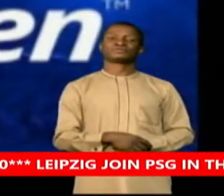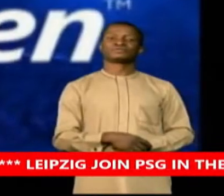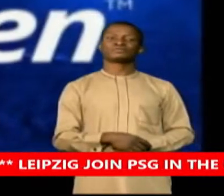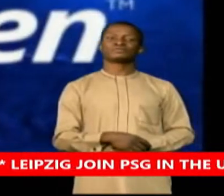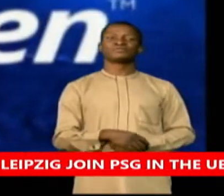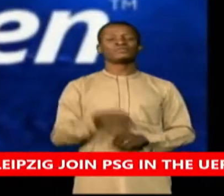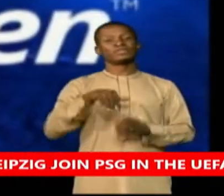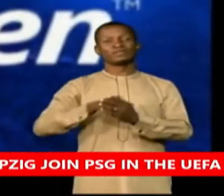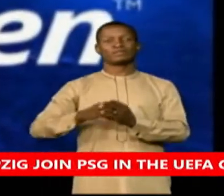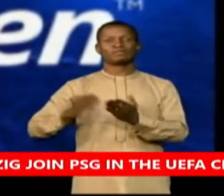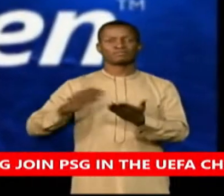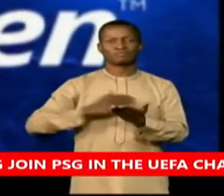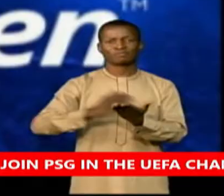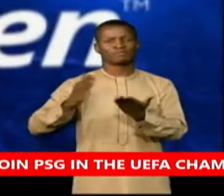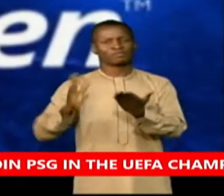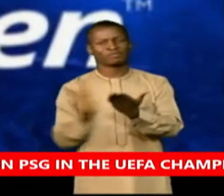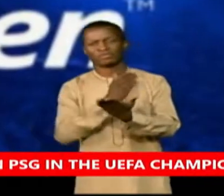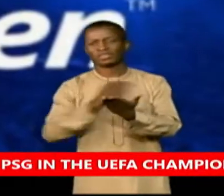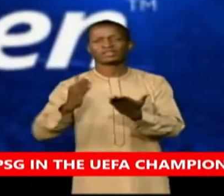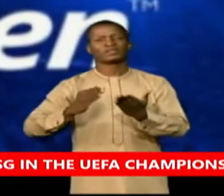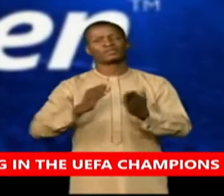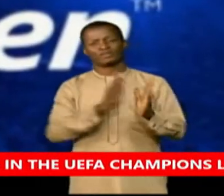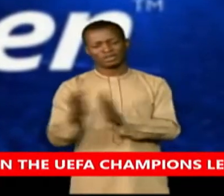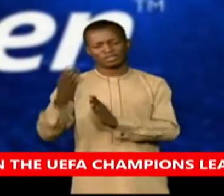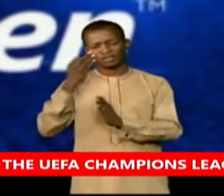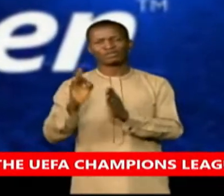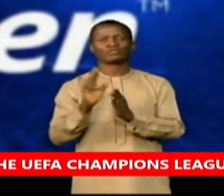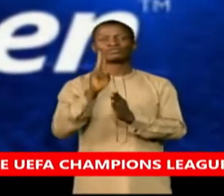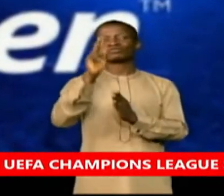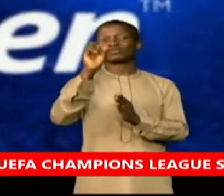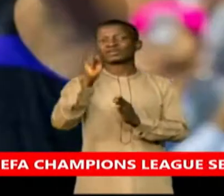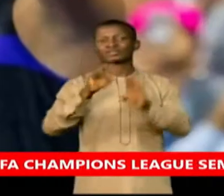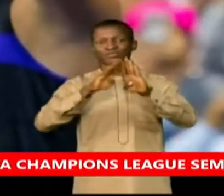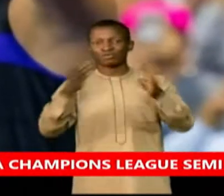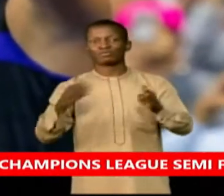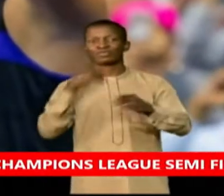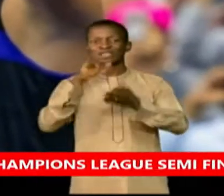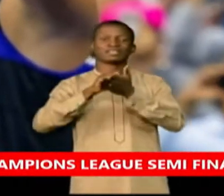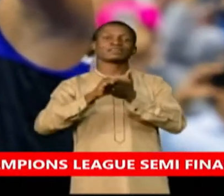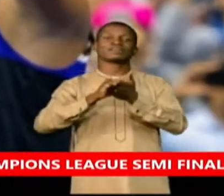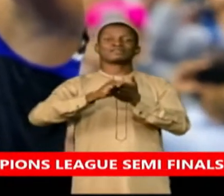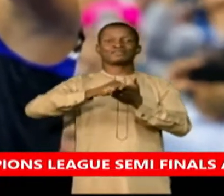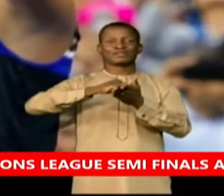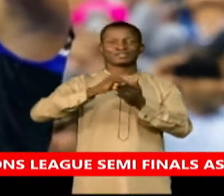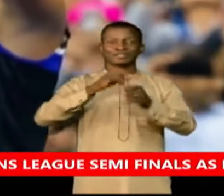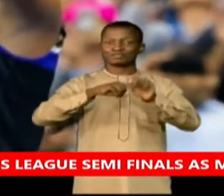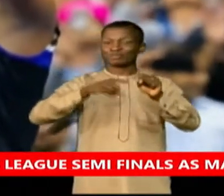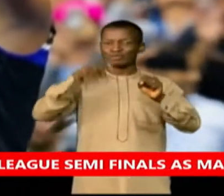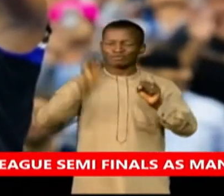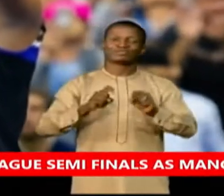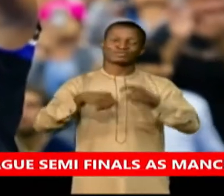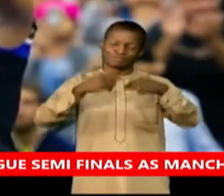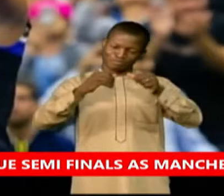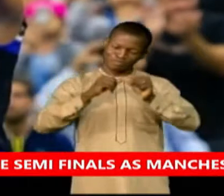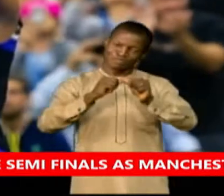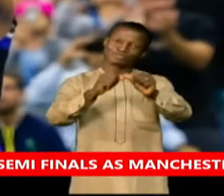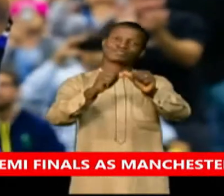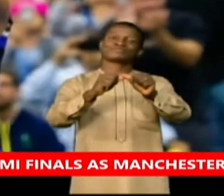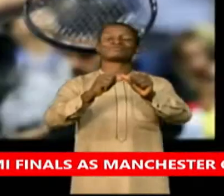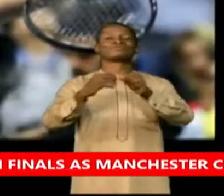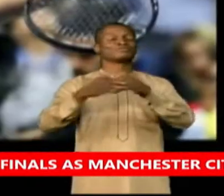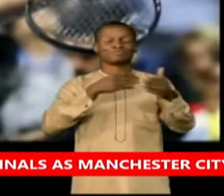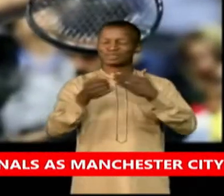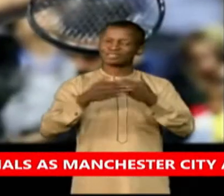In tennis, organizers of the US Open say the tournament will still go ahead from August 31 to September 13,